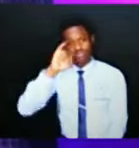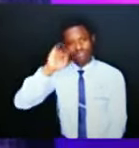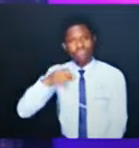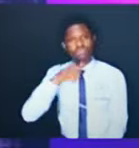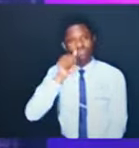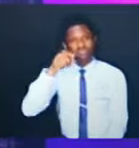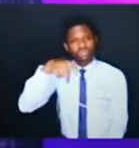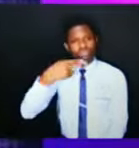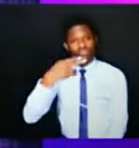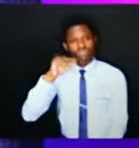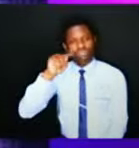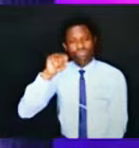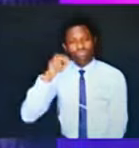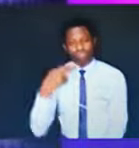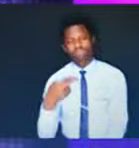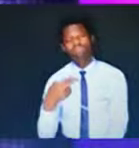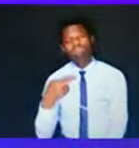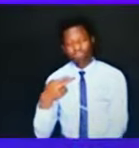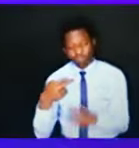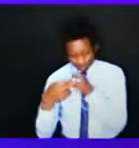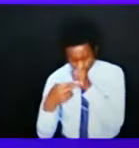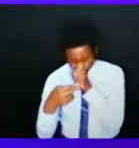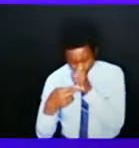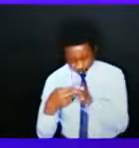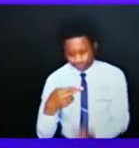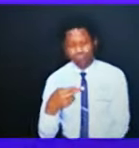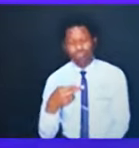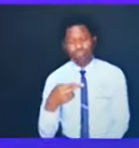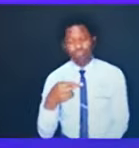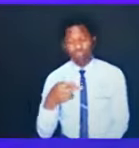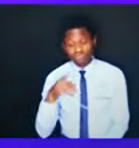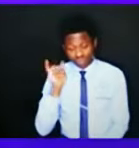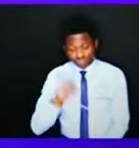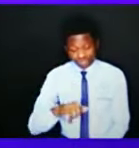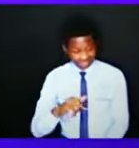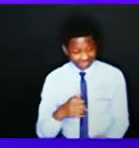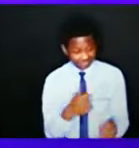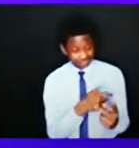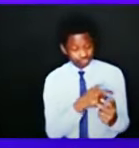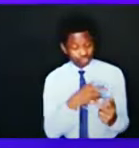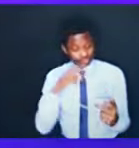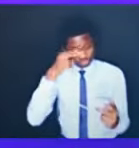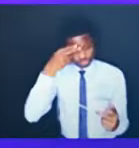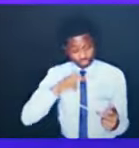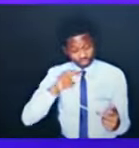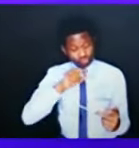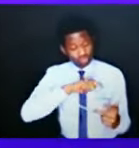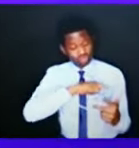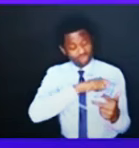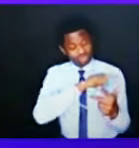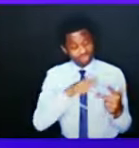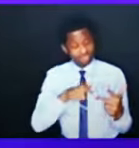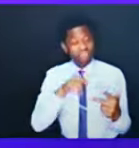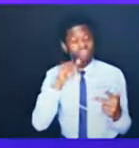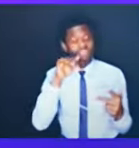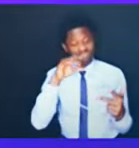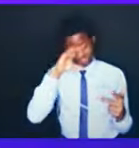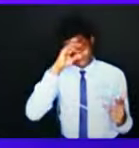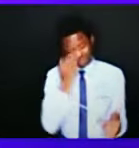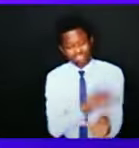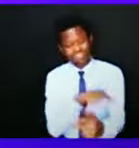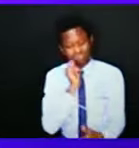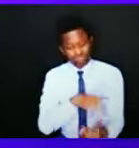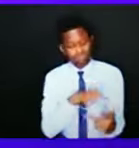edie no eye Sem, Ham and Yafet. These were the three sons of Noah, and from them came